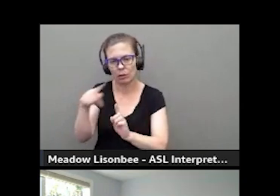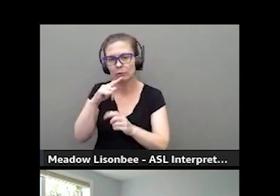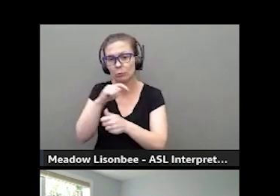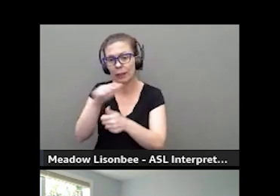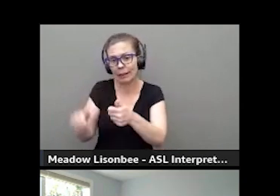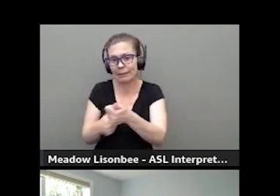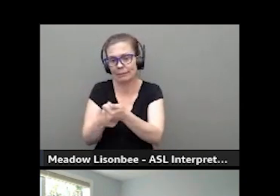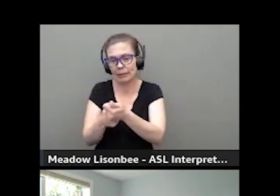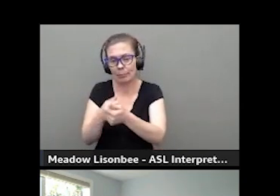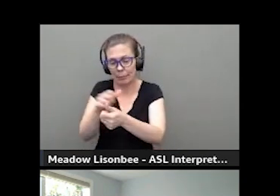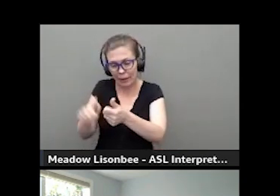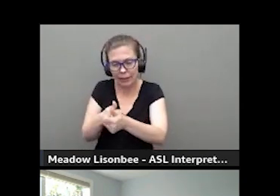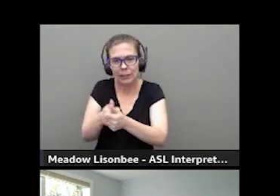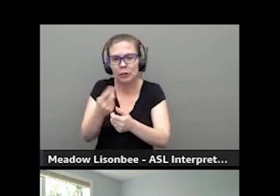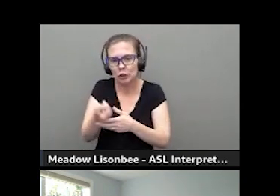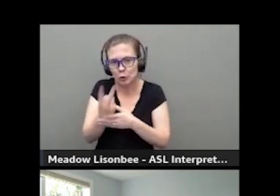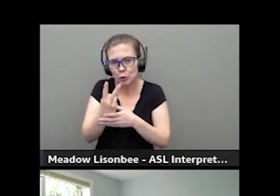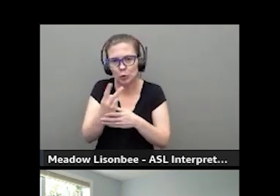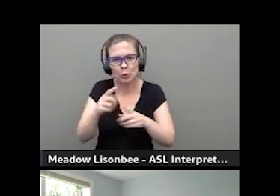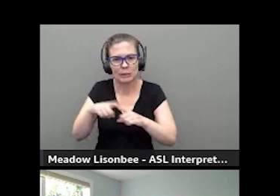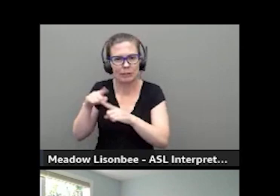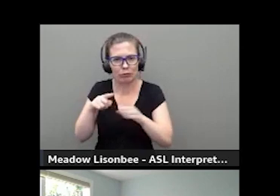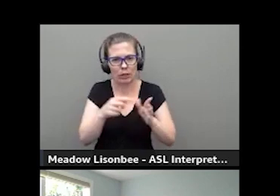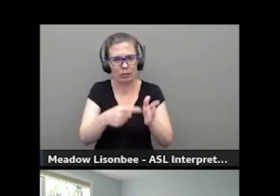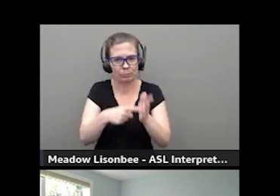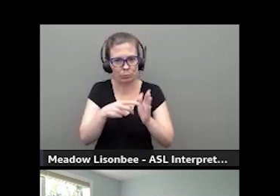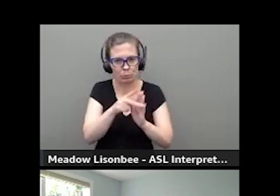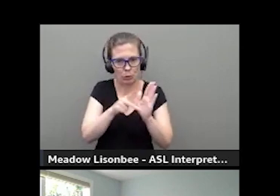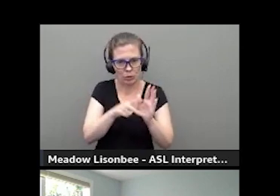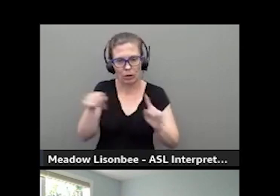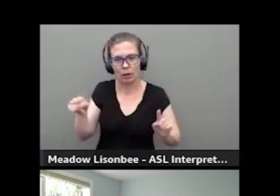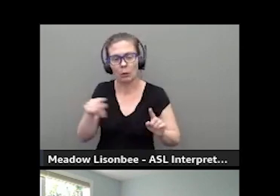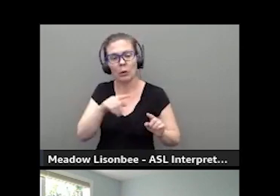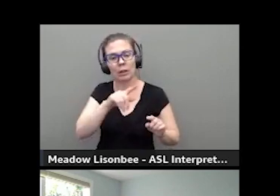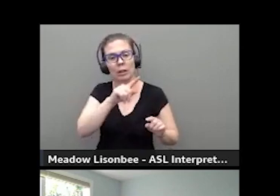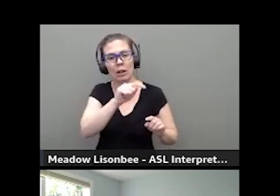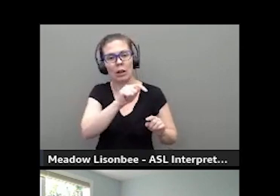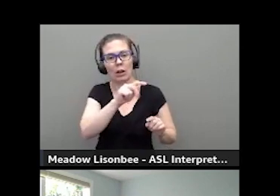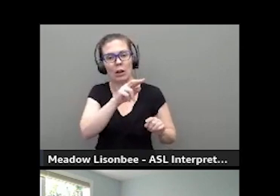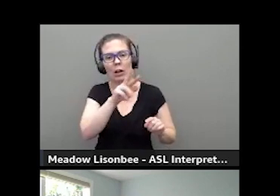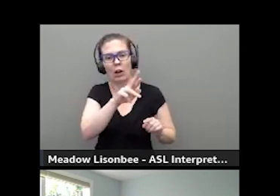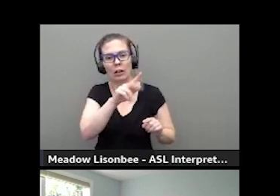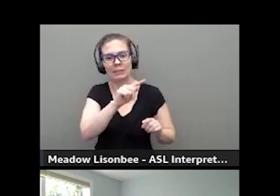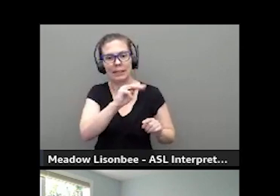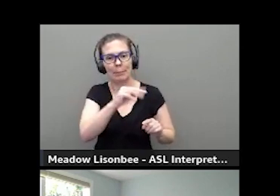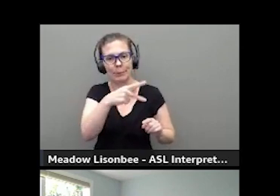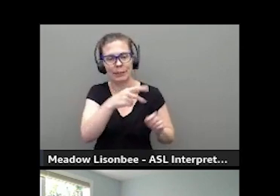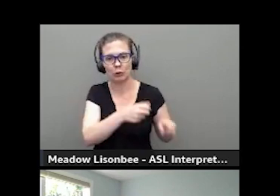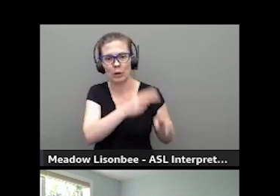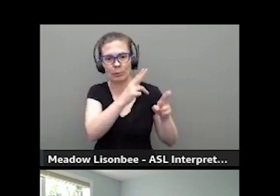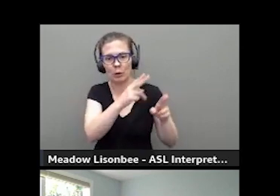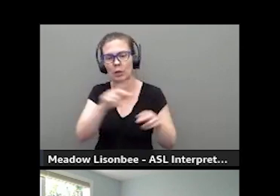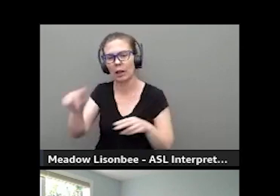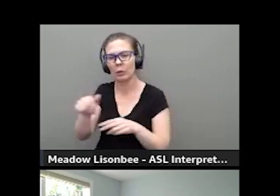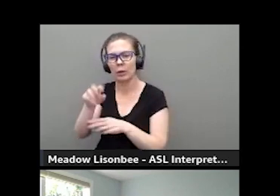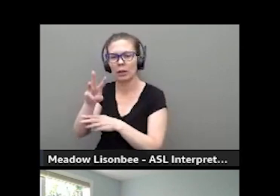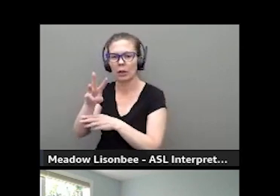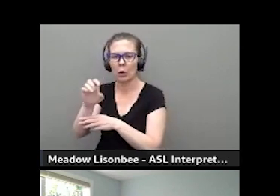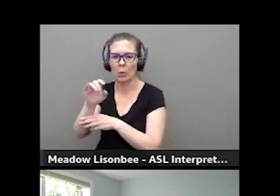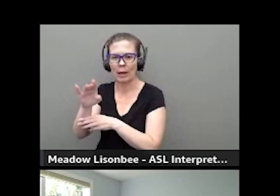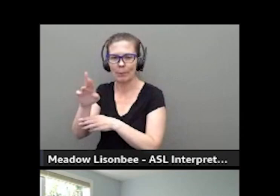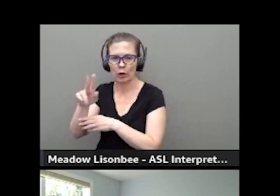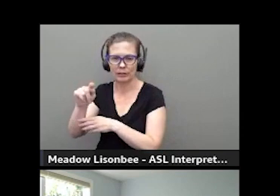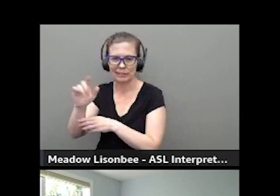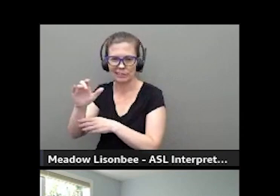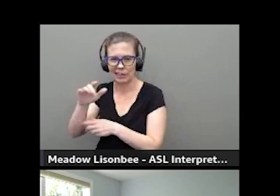we're using is two fundamentally different protocols, one being RTMP to upload video, and the other being WebRTC, which is underlying. And